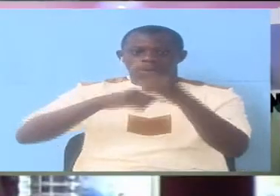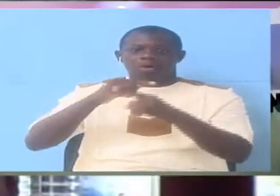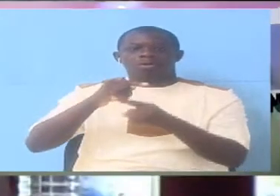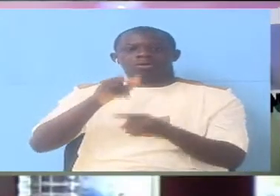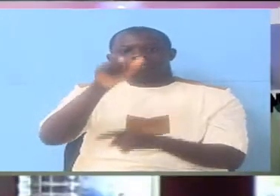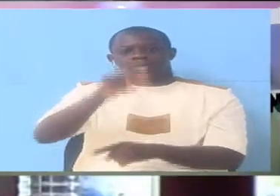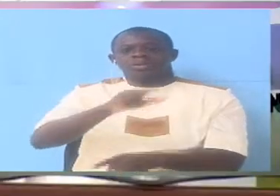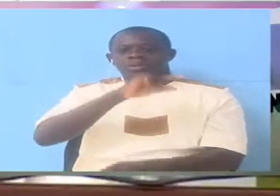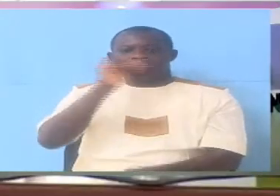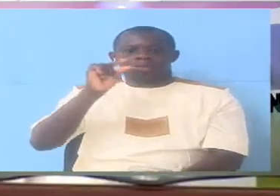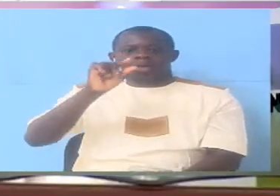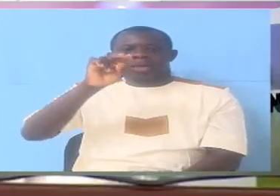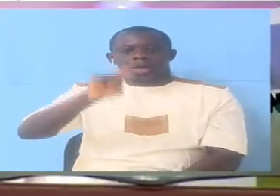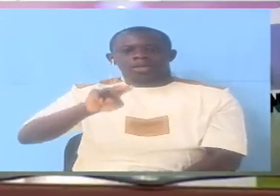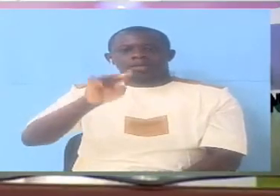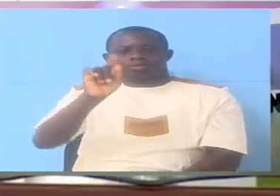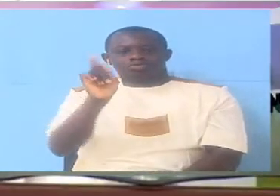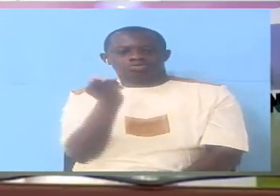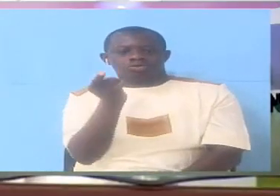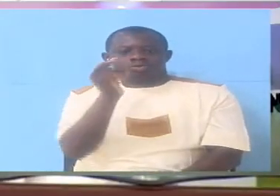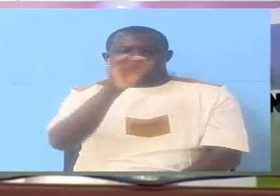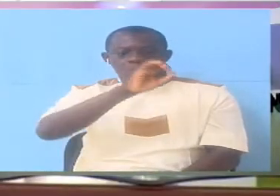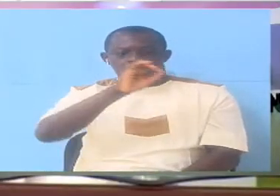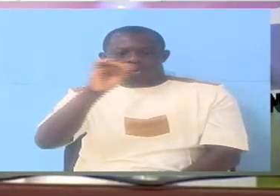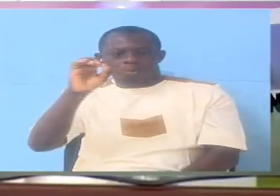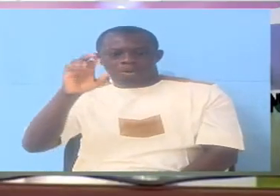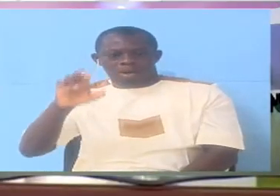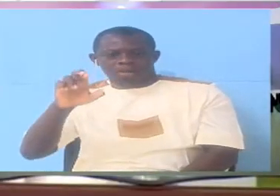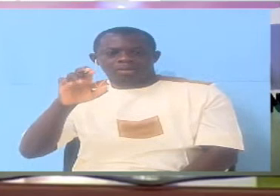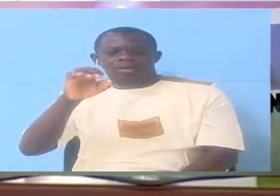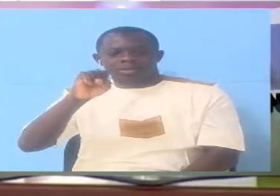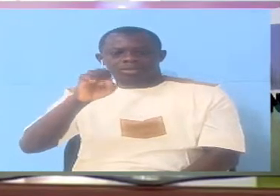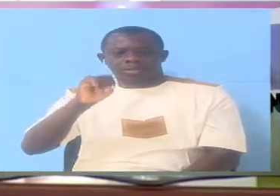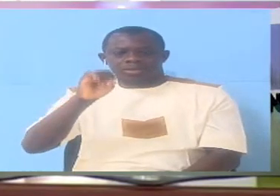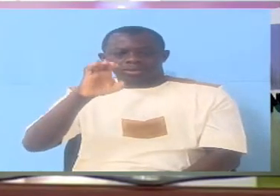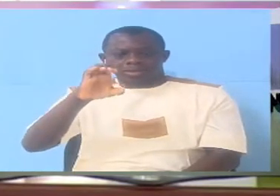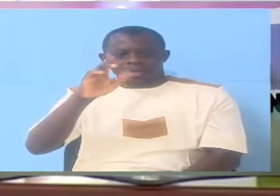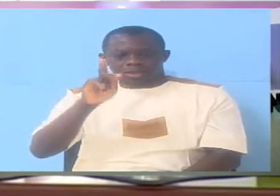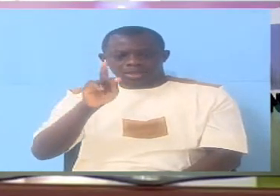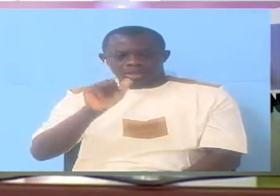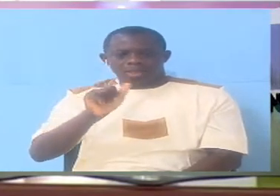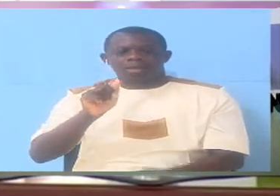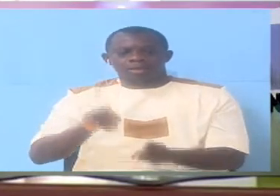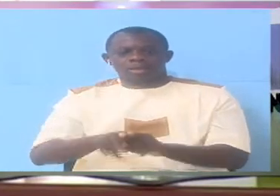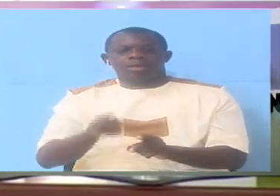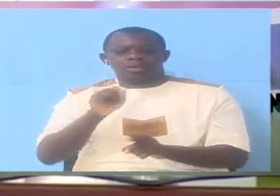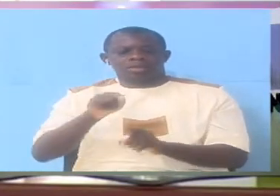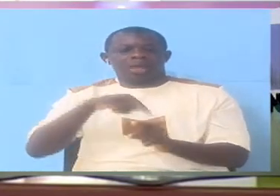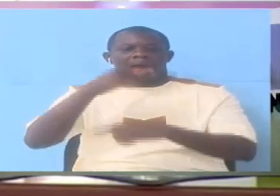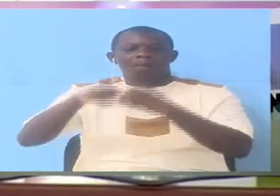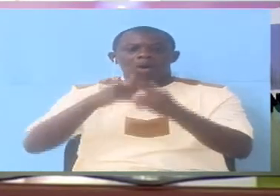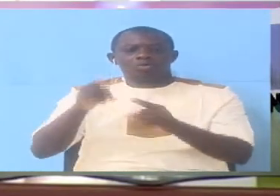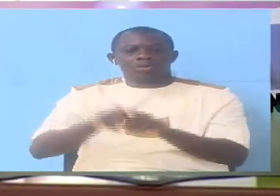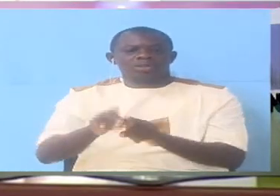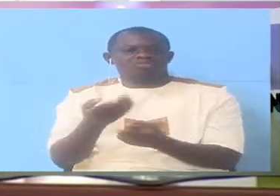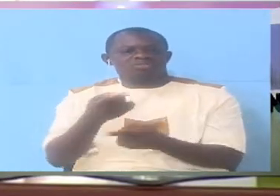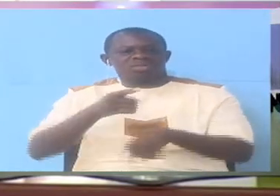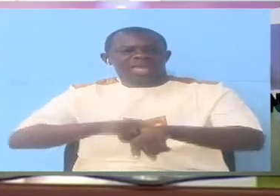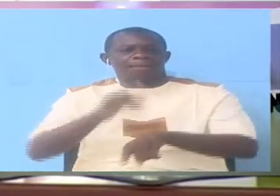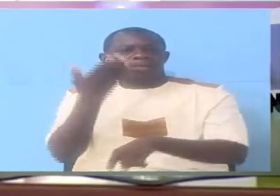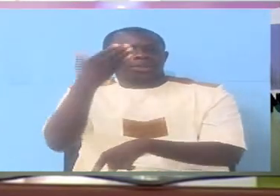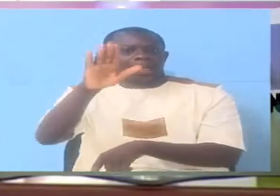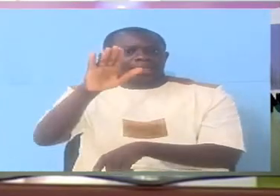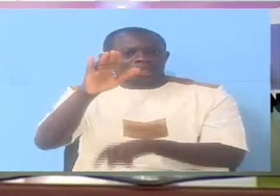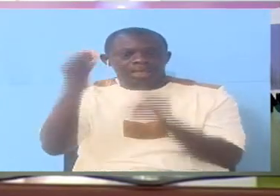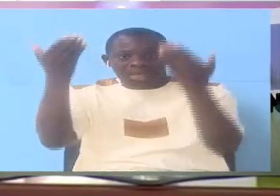lii dafa naa ki moo wax ni kooku mun naa am mooy Ngor Seck. At about 2200 hours, ci